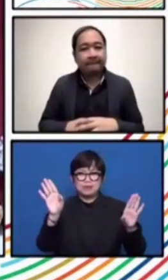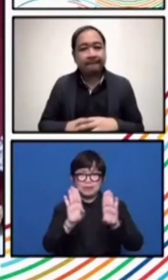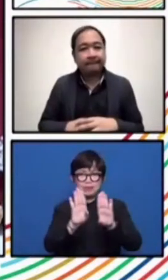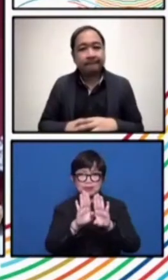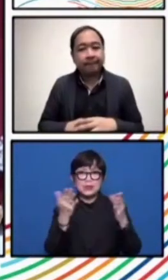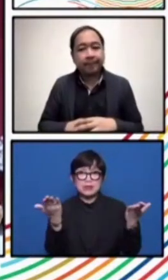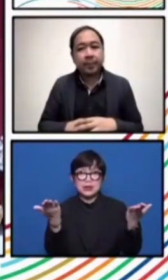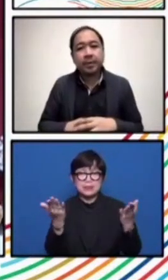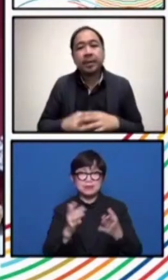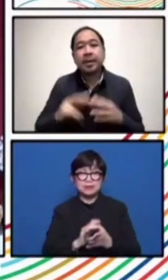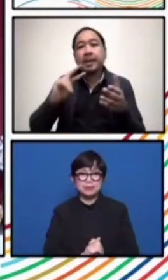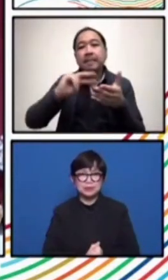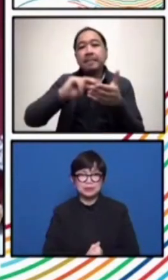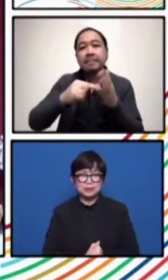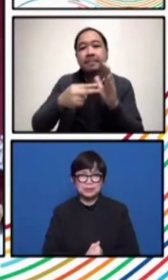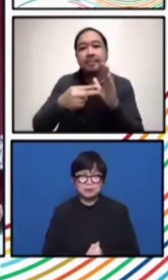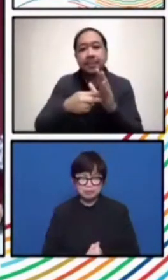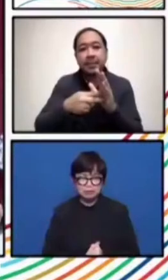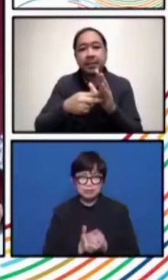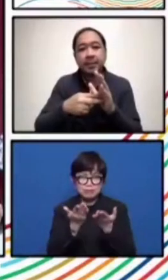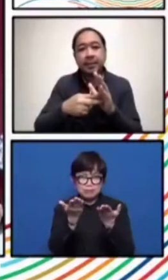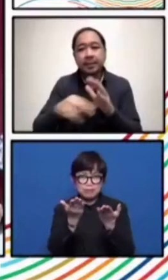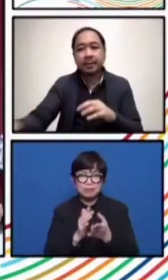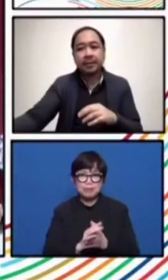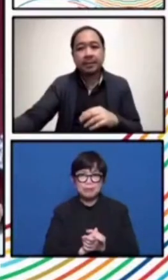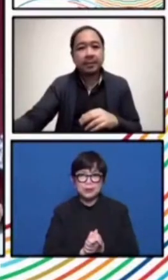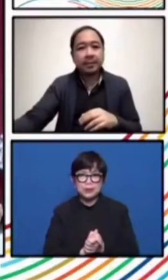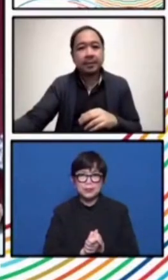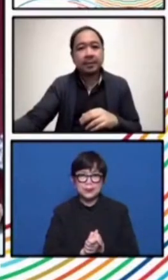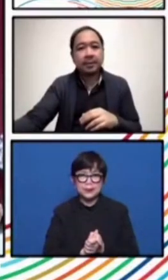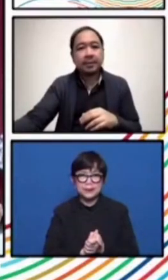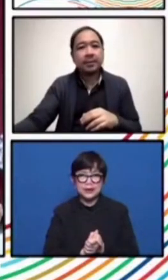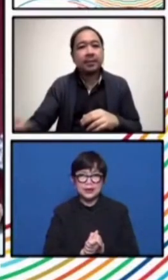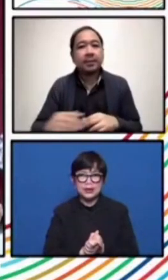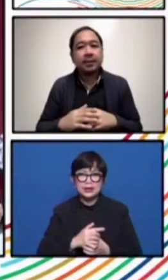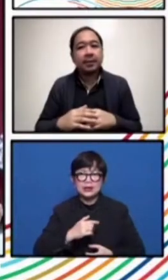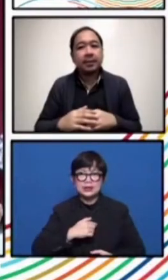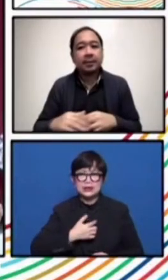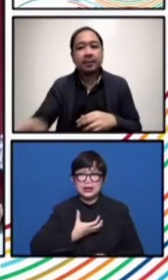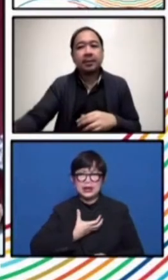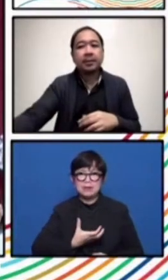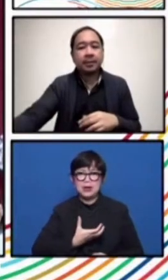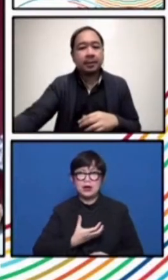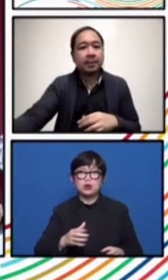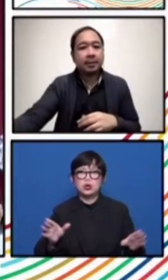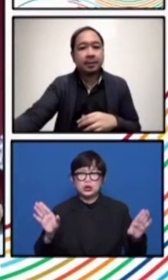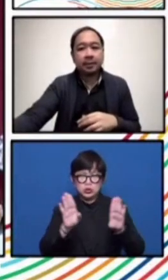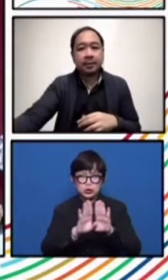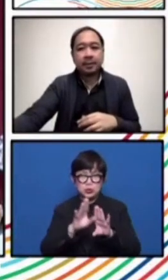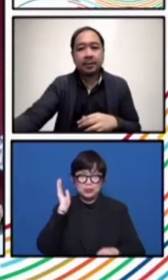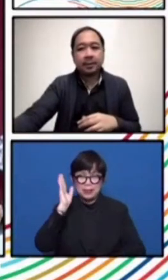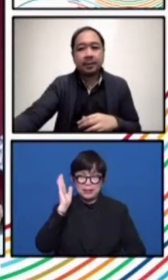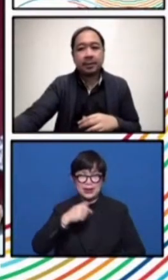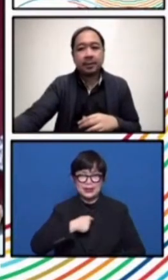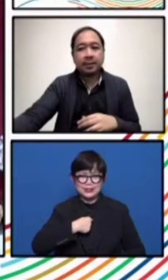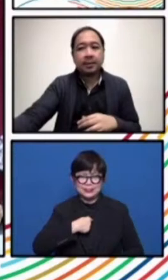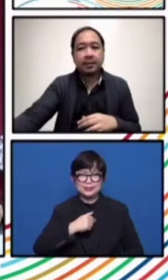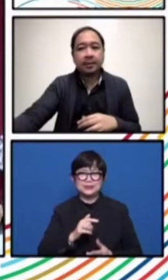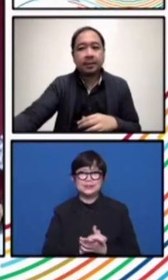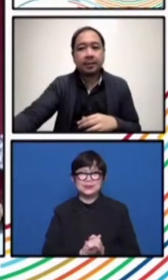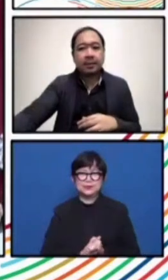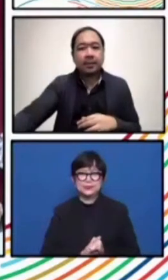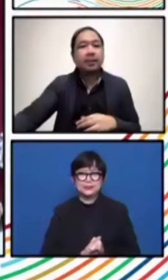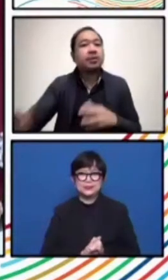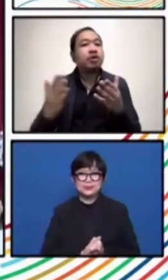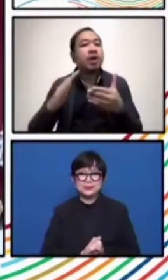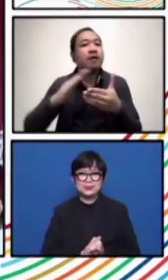that um yeah I would like to finalize my uh Speech the new way of